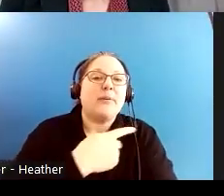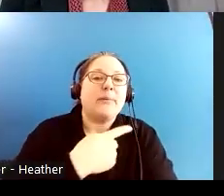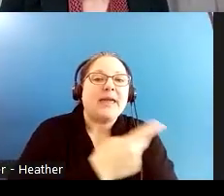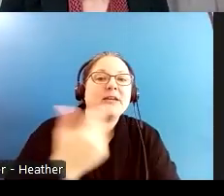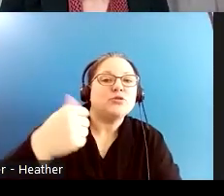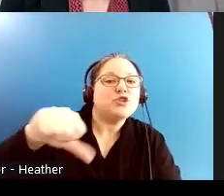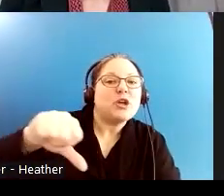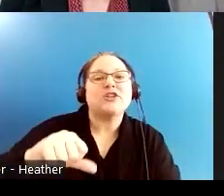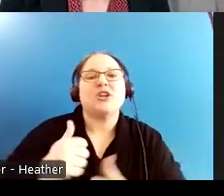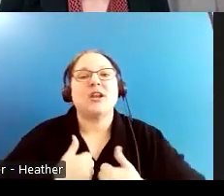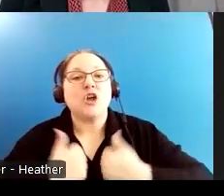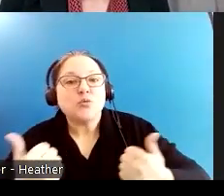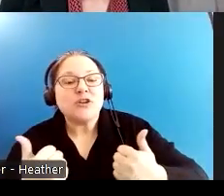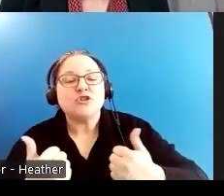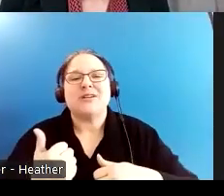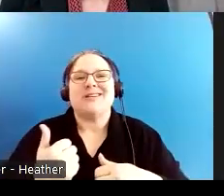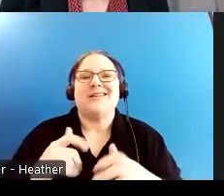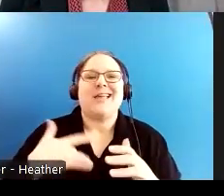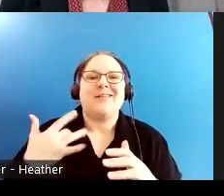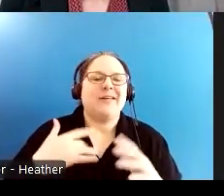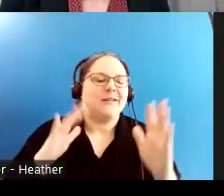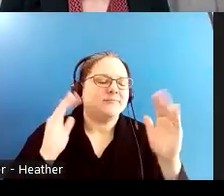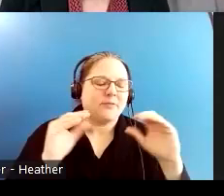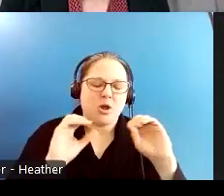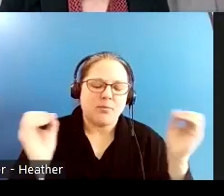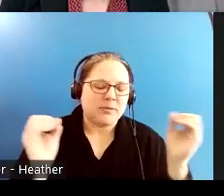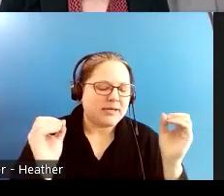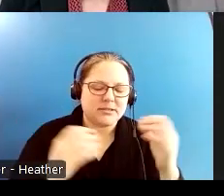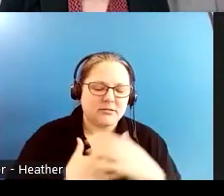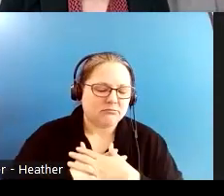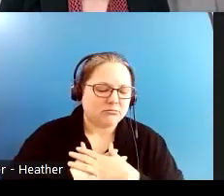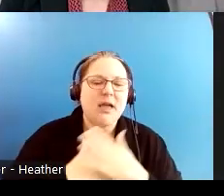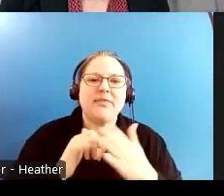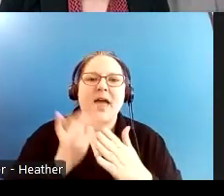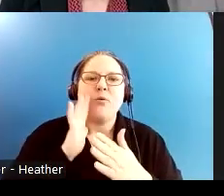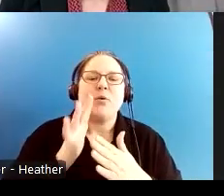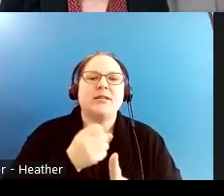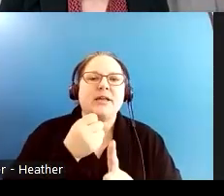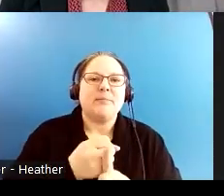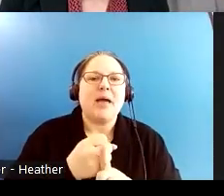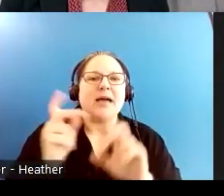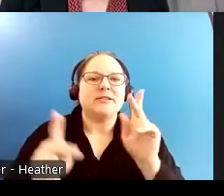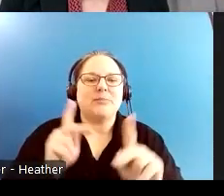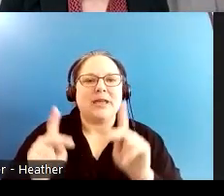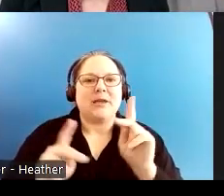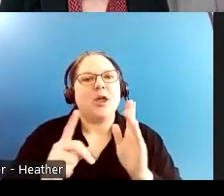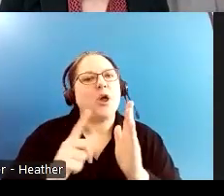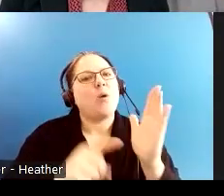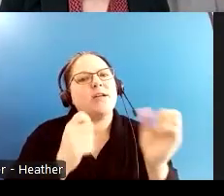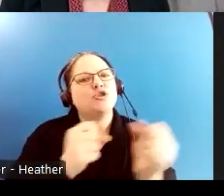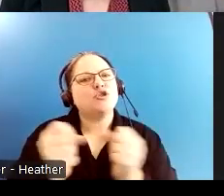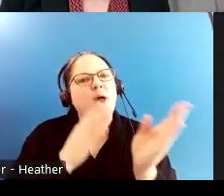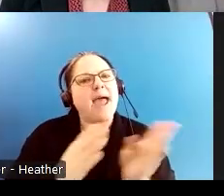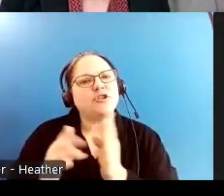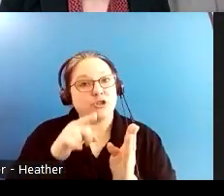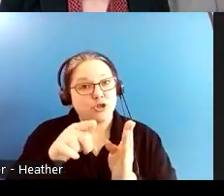disengagement, and a profound sense of hopelessness and despair that may affect patients and clinicians alike, what strategies or practices do